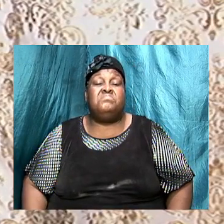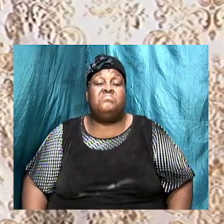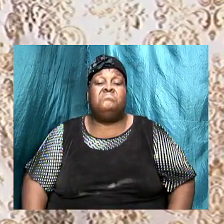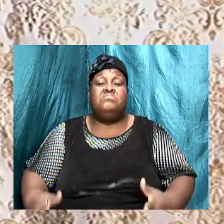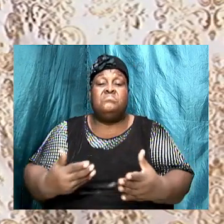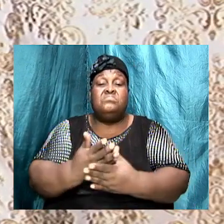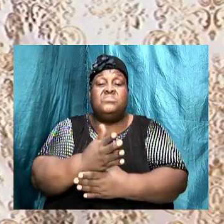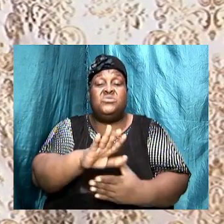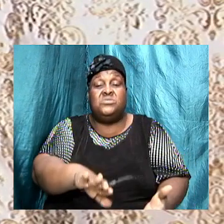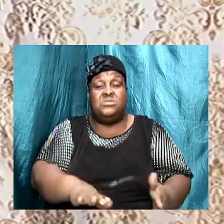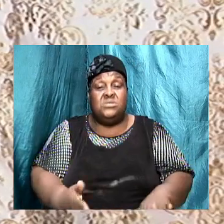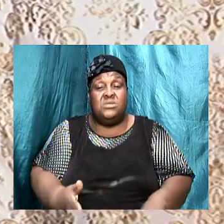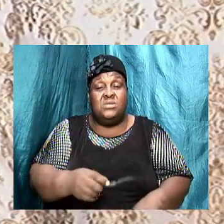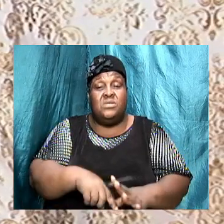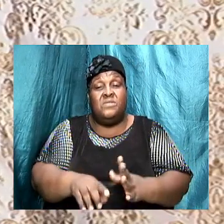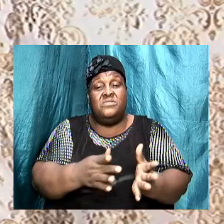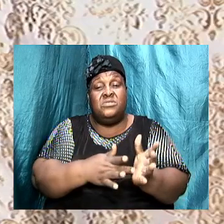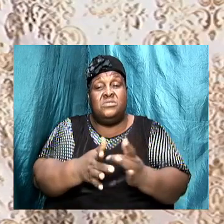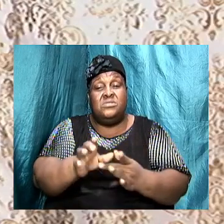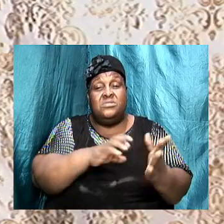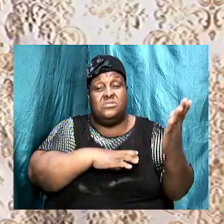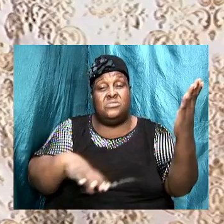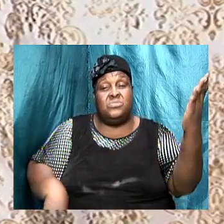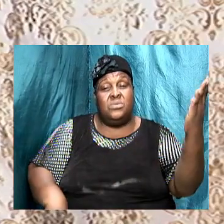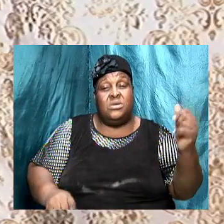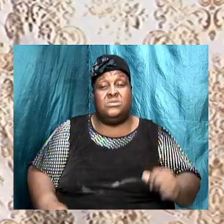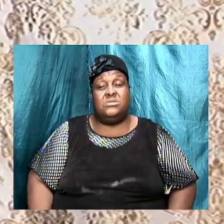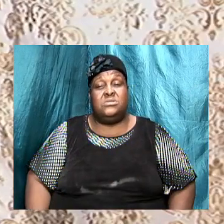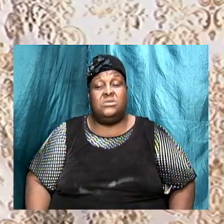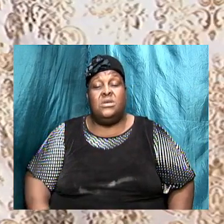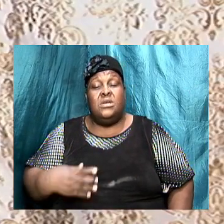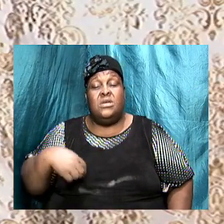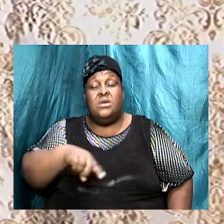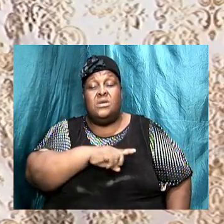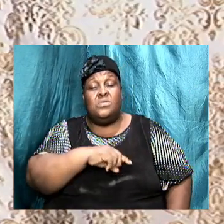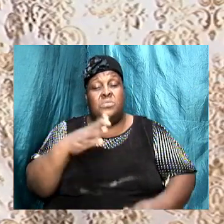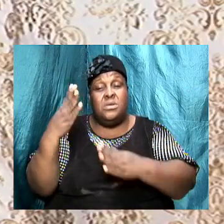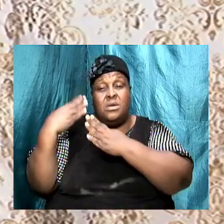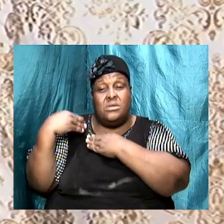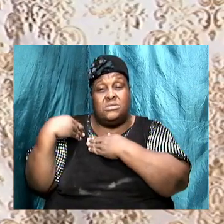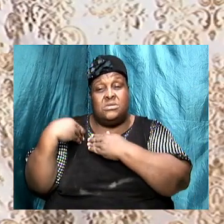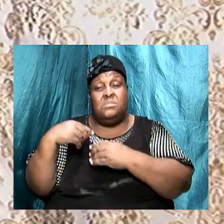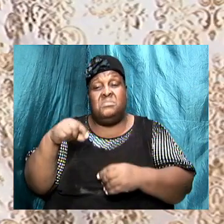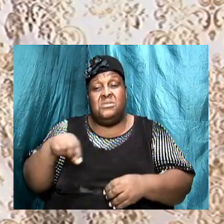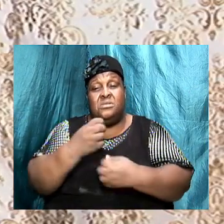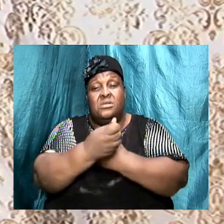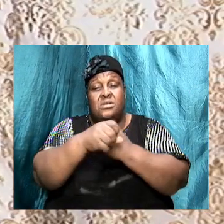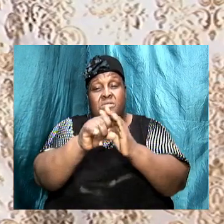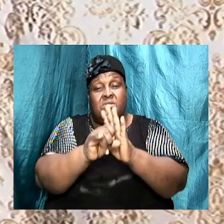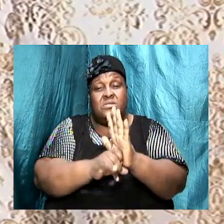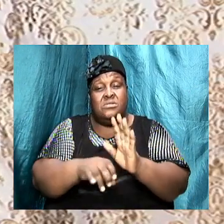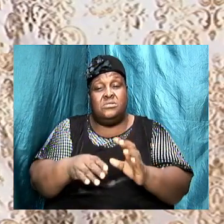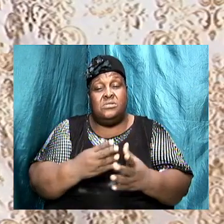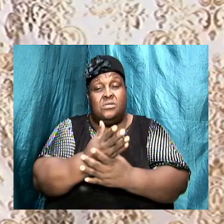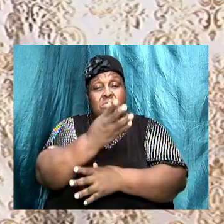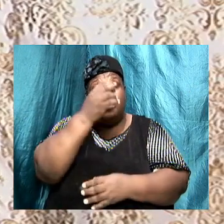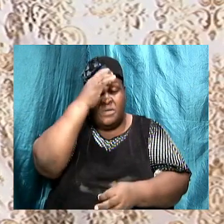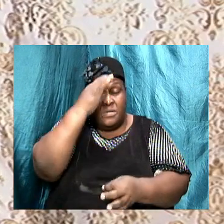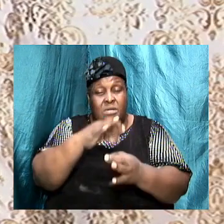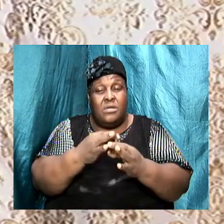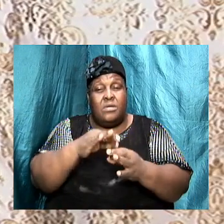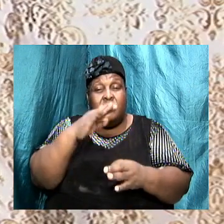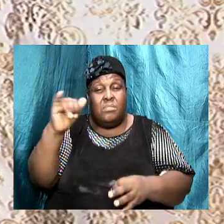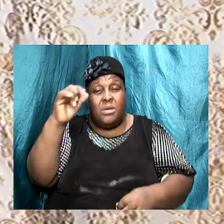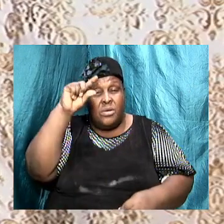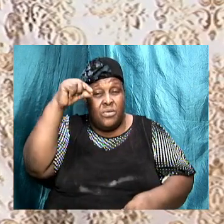through the death of his sons. And we accept this salvation by faith. So, by grace are